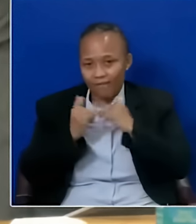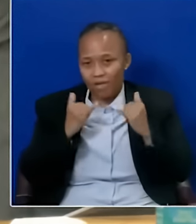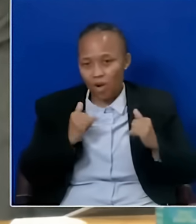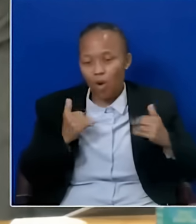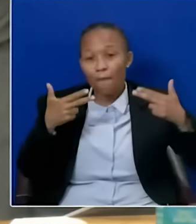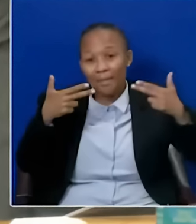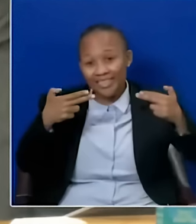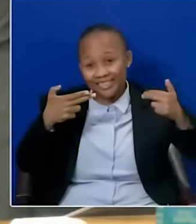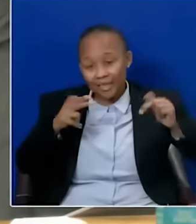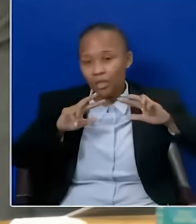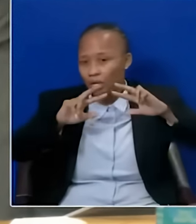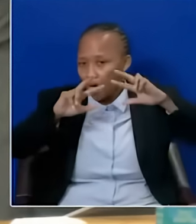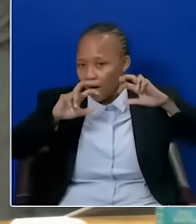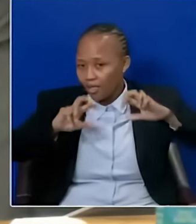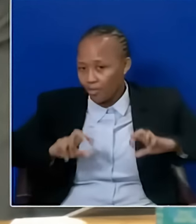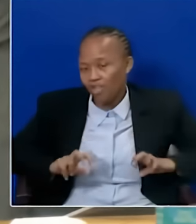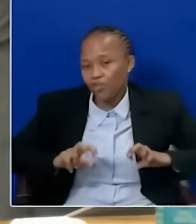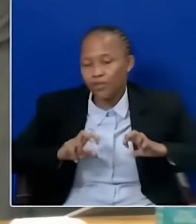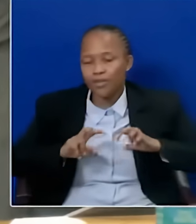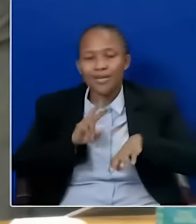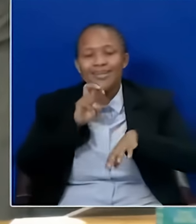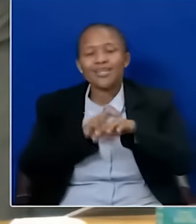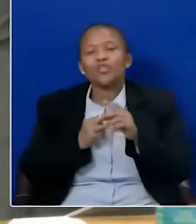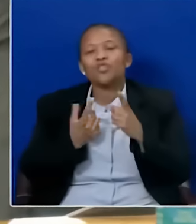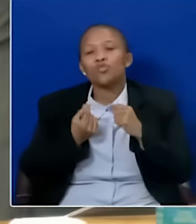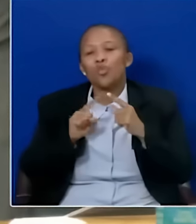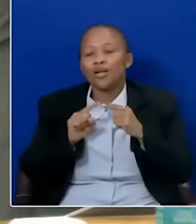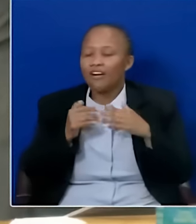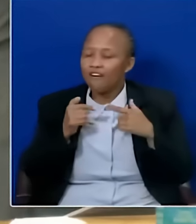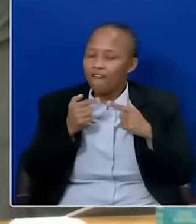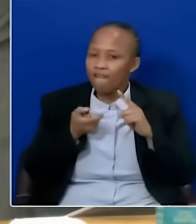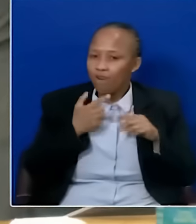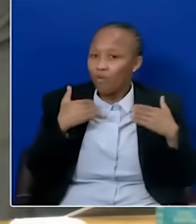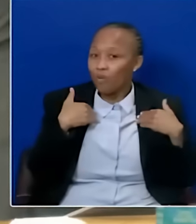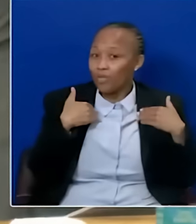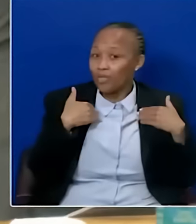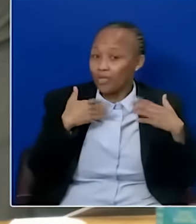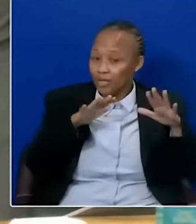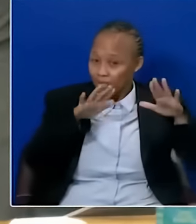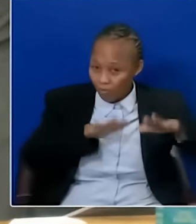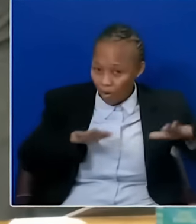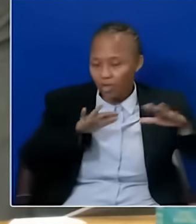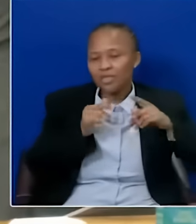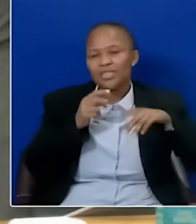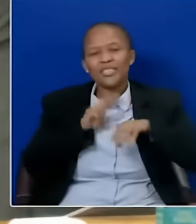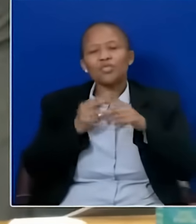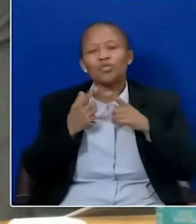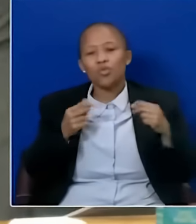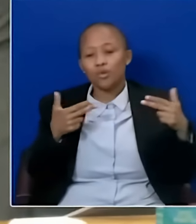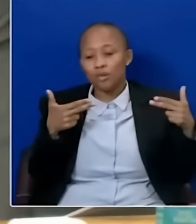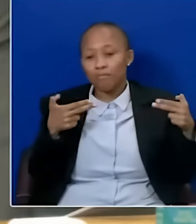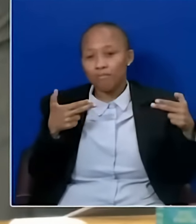should be redone from the start by a different ballistics examiner who's had nothing to do with it from